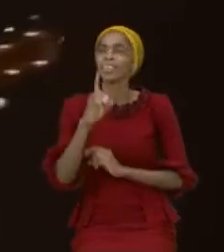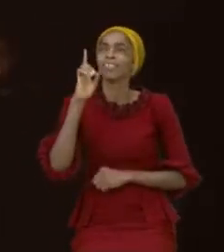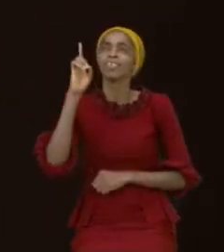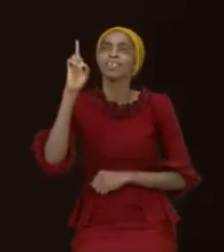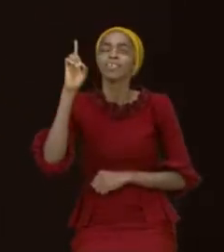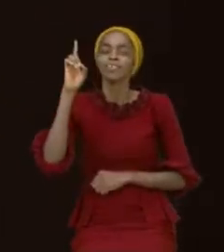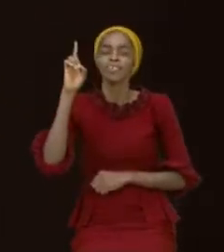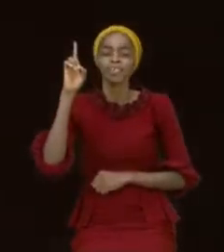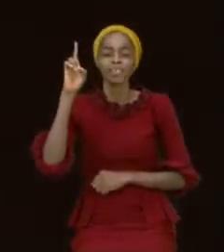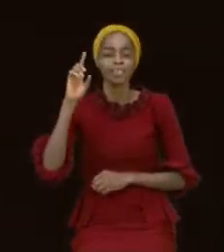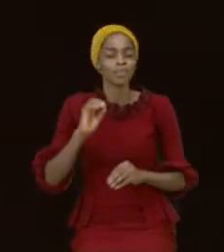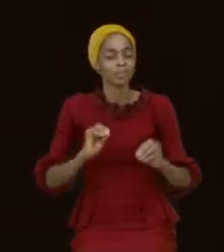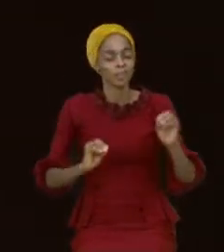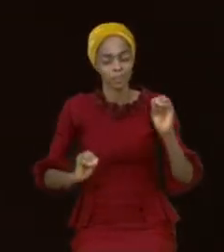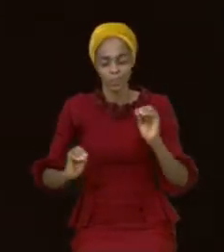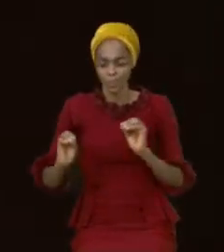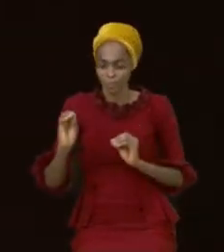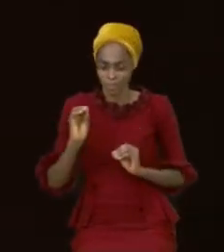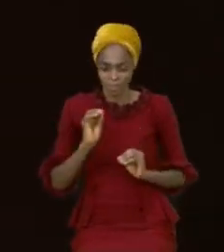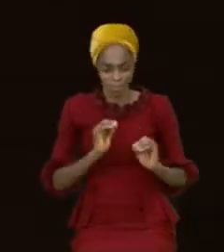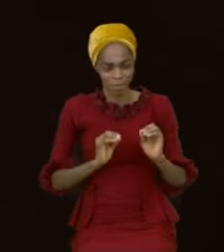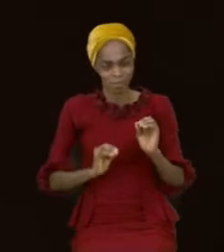in you.